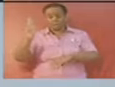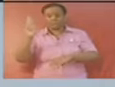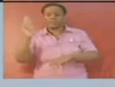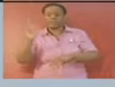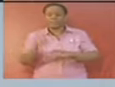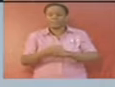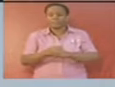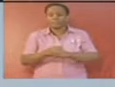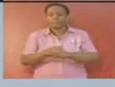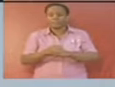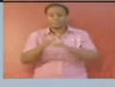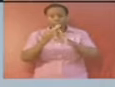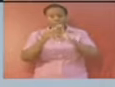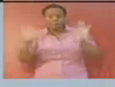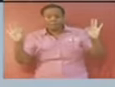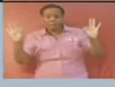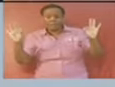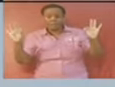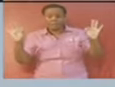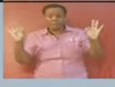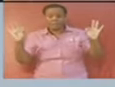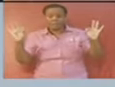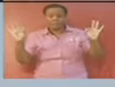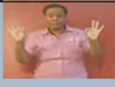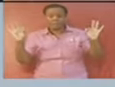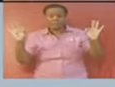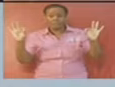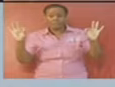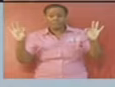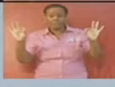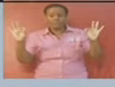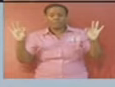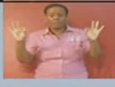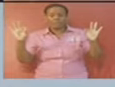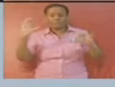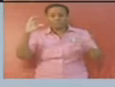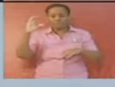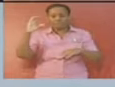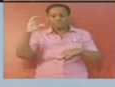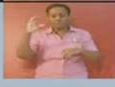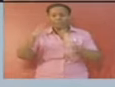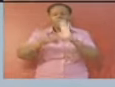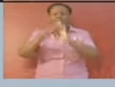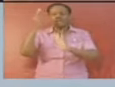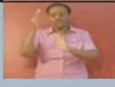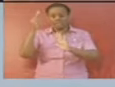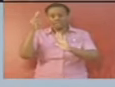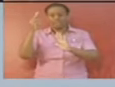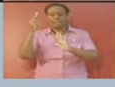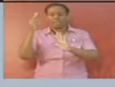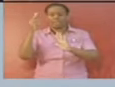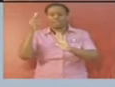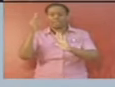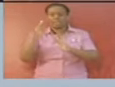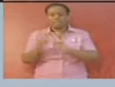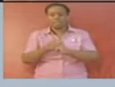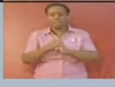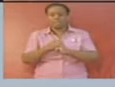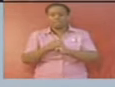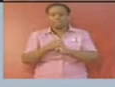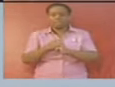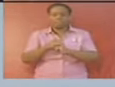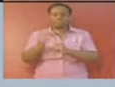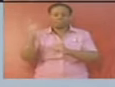the Cape Hock Hotel, 96 persons, Cascadia Hotel 29, Regent Star 33, and at the Chancellor Hotel 15 persons.